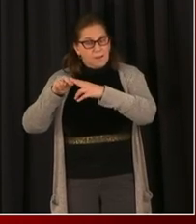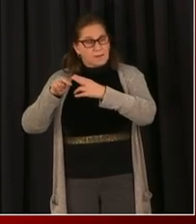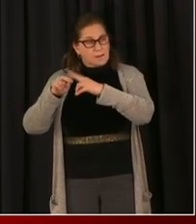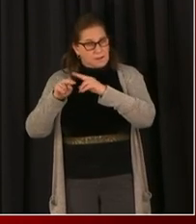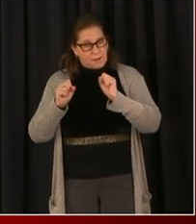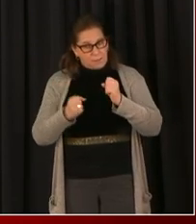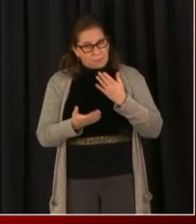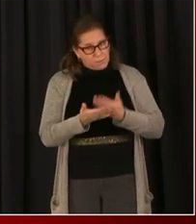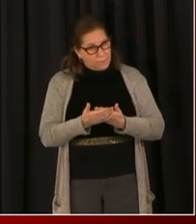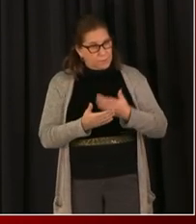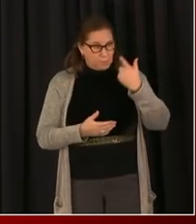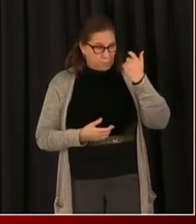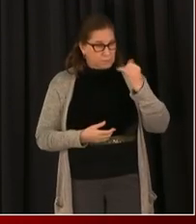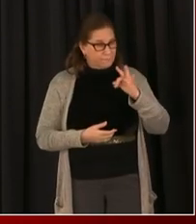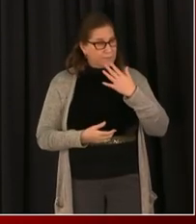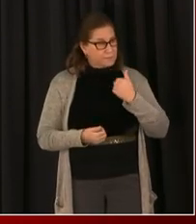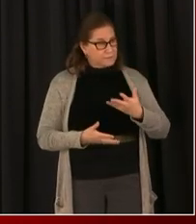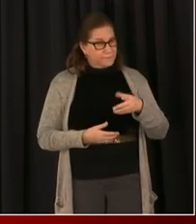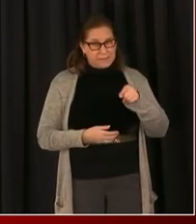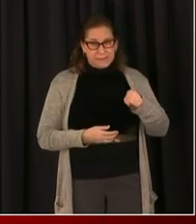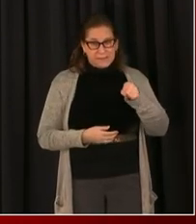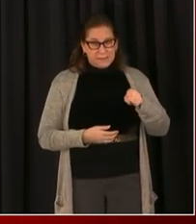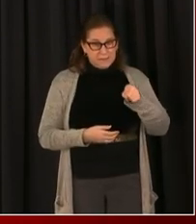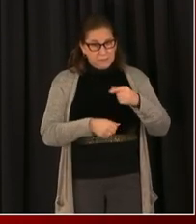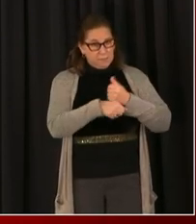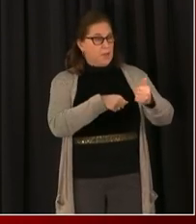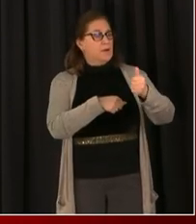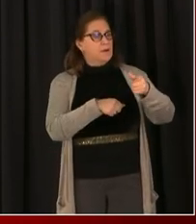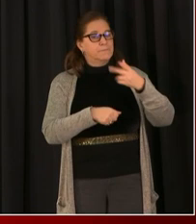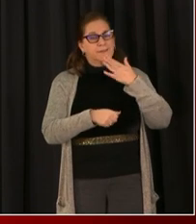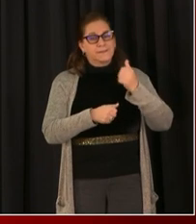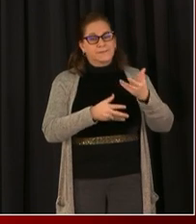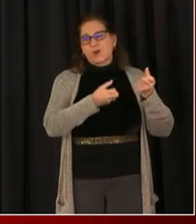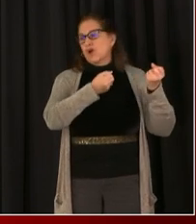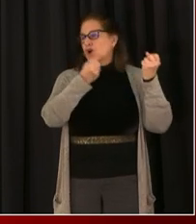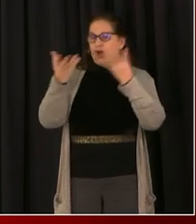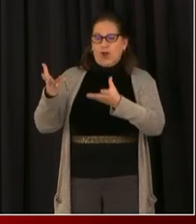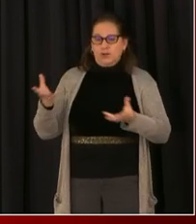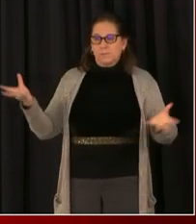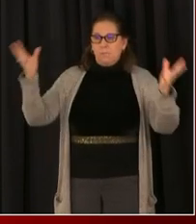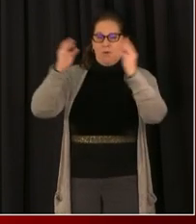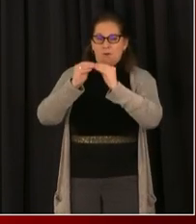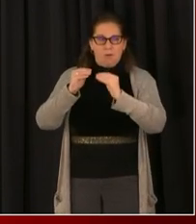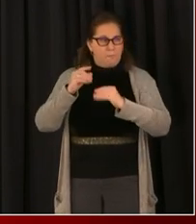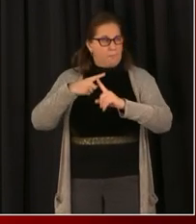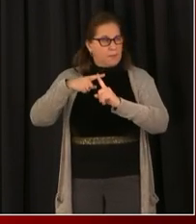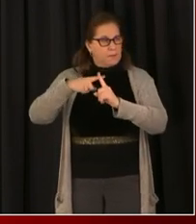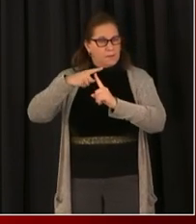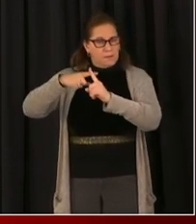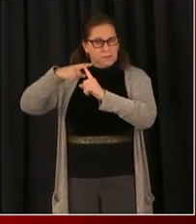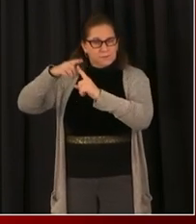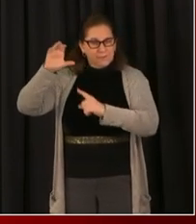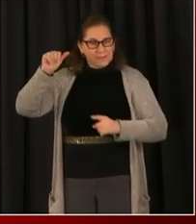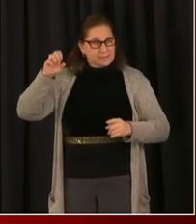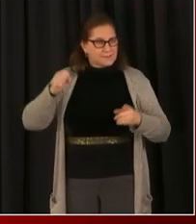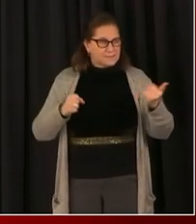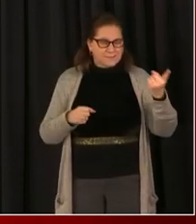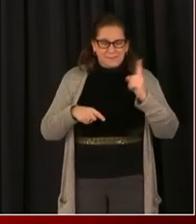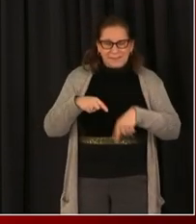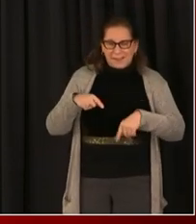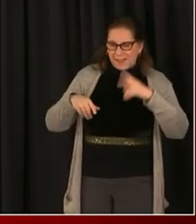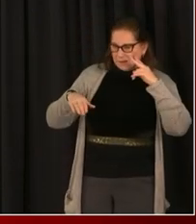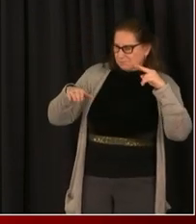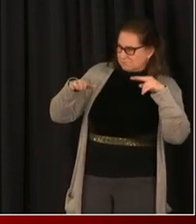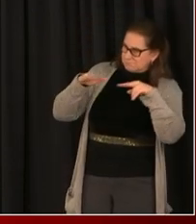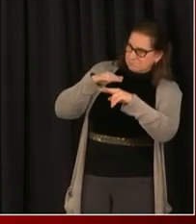Well, I think most prudent people would draw the conclusion that as we were anticipating in public health, and most of the